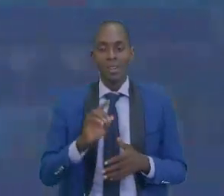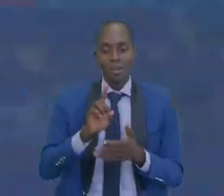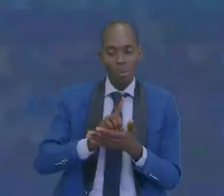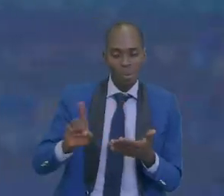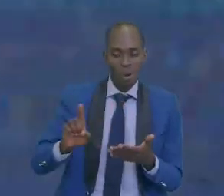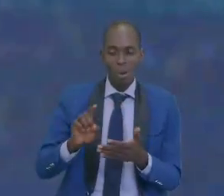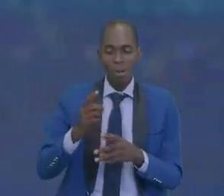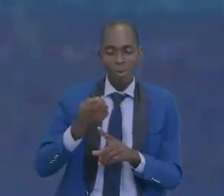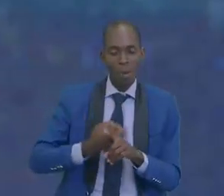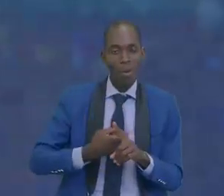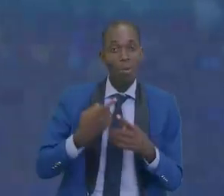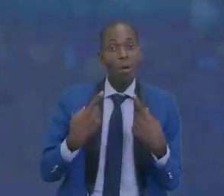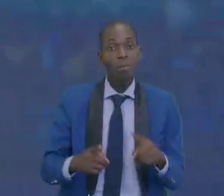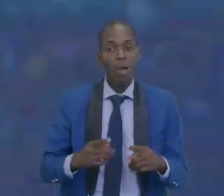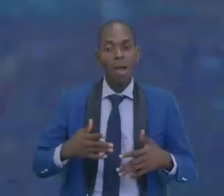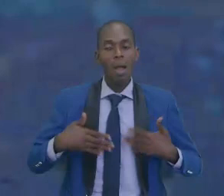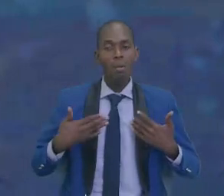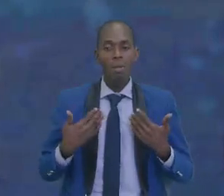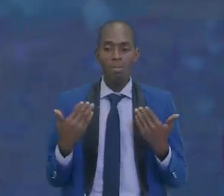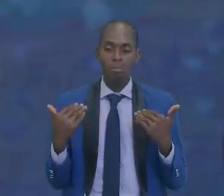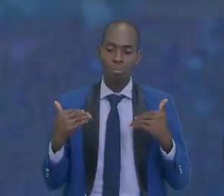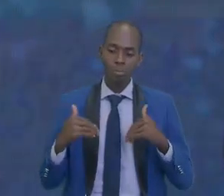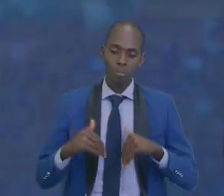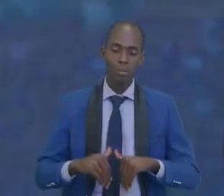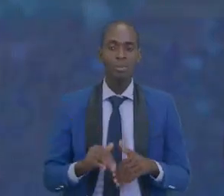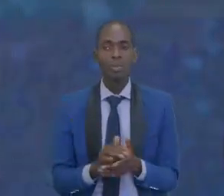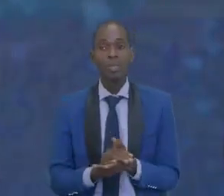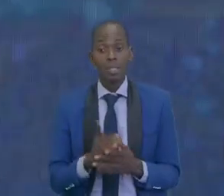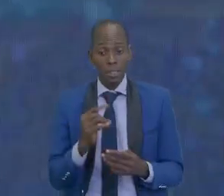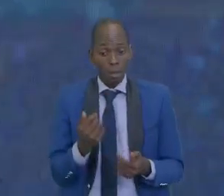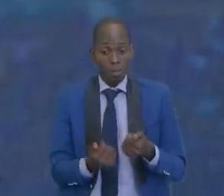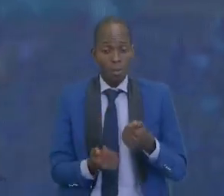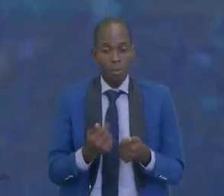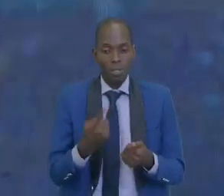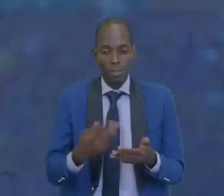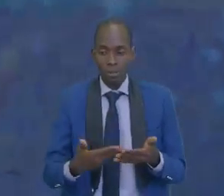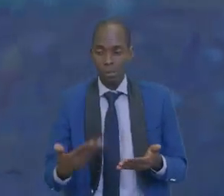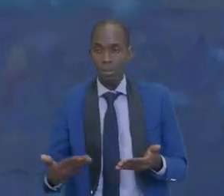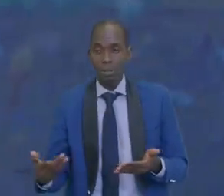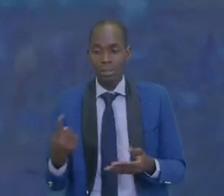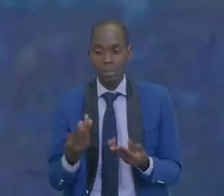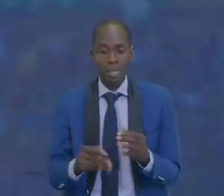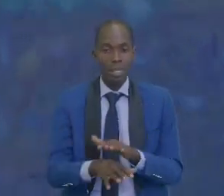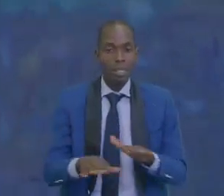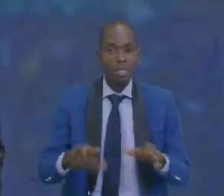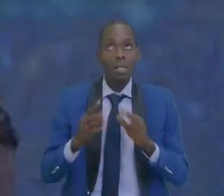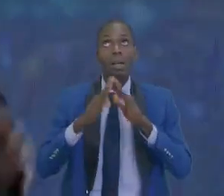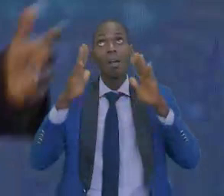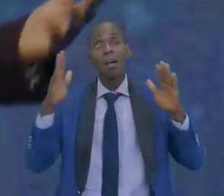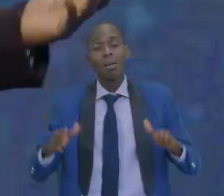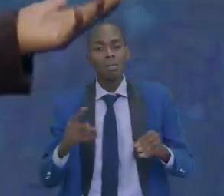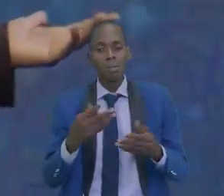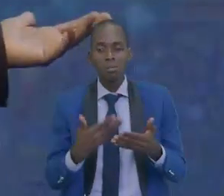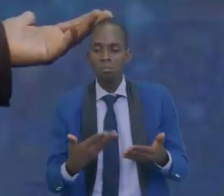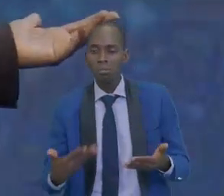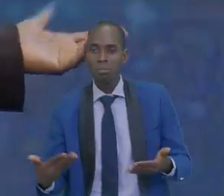is gone. The car, the property, the land, the house, the material things